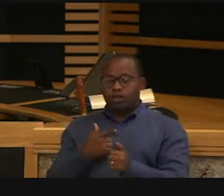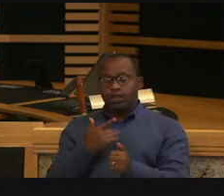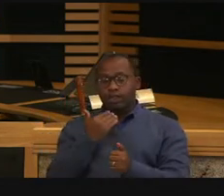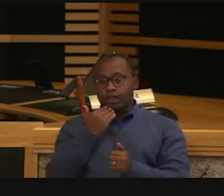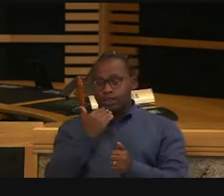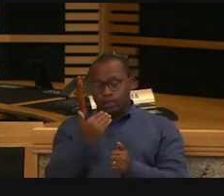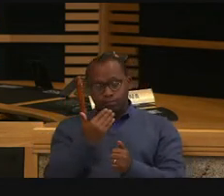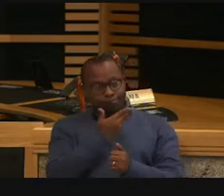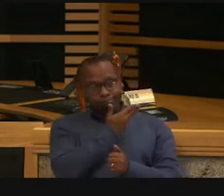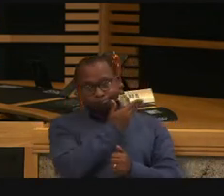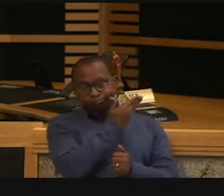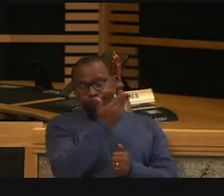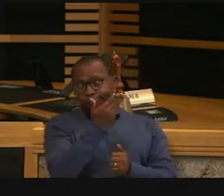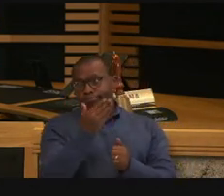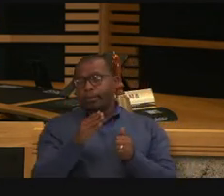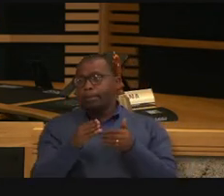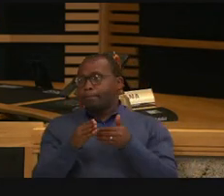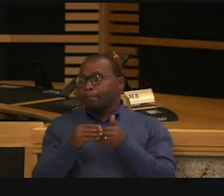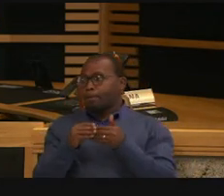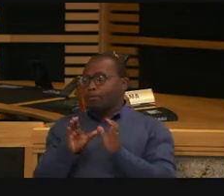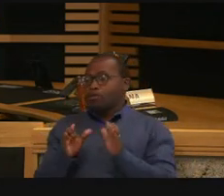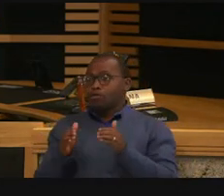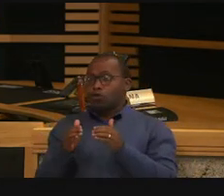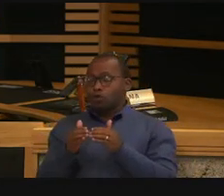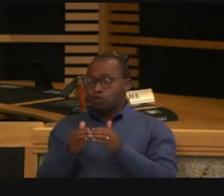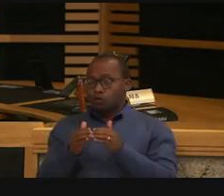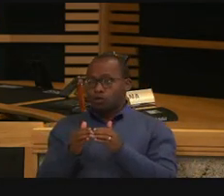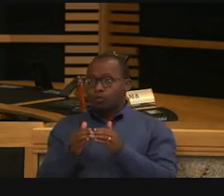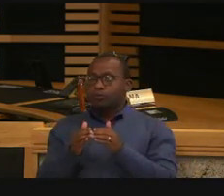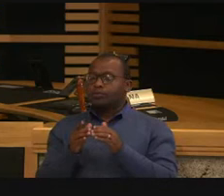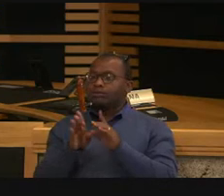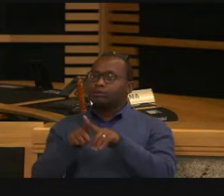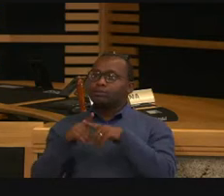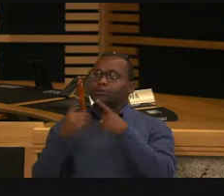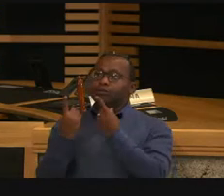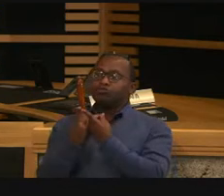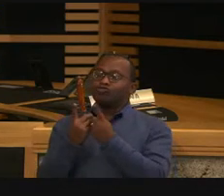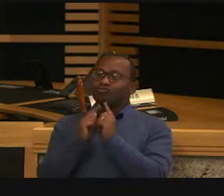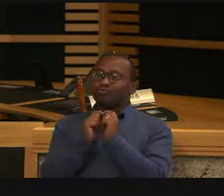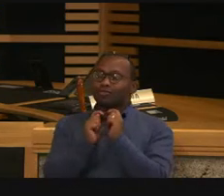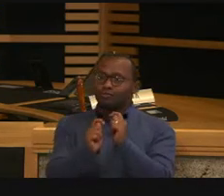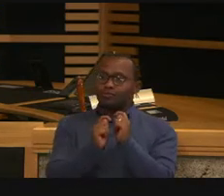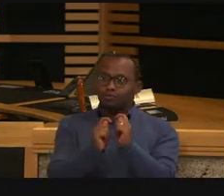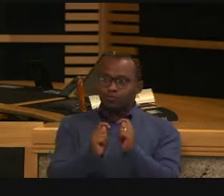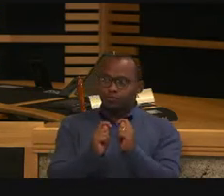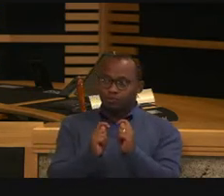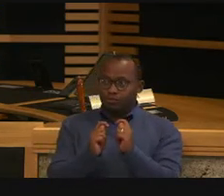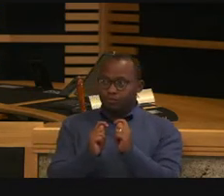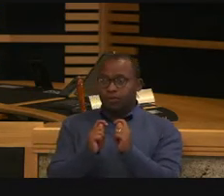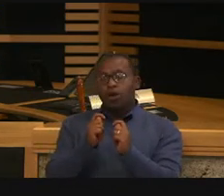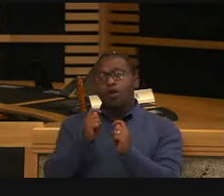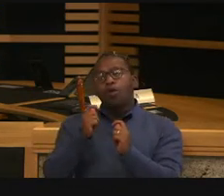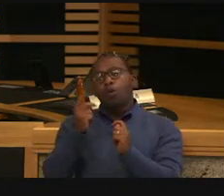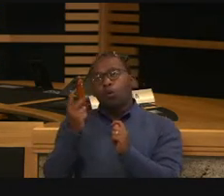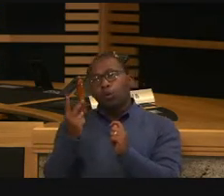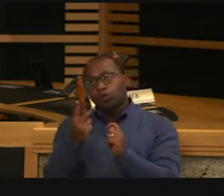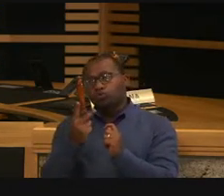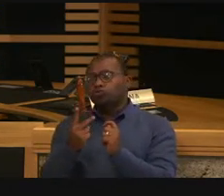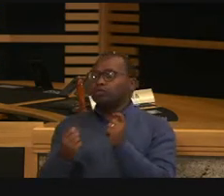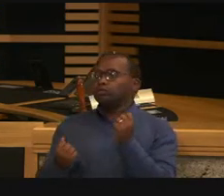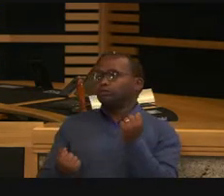members, Department of Transport, and the committee support staff for